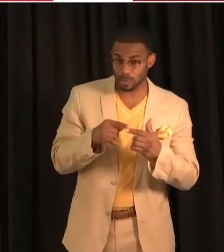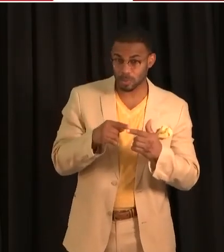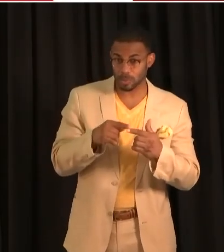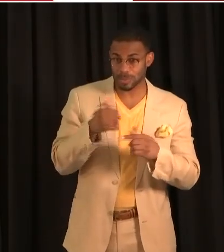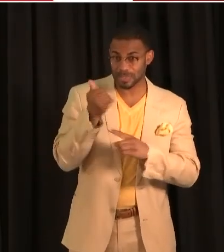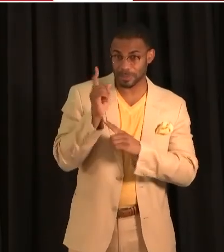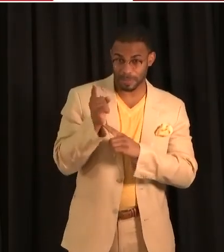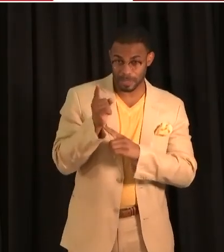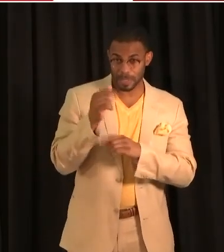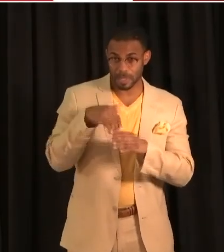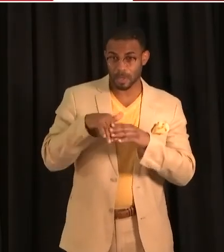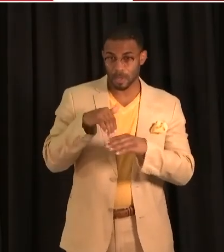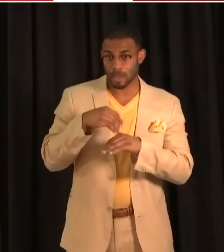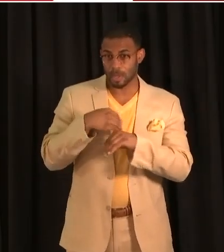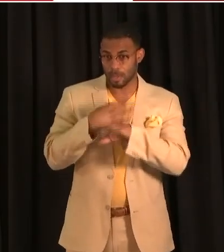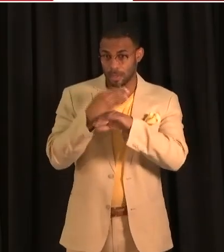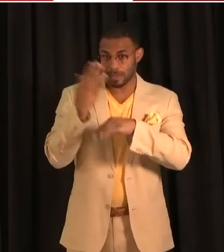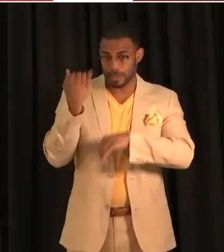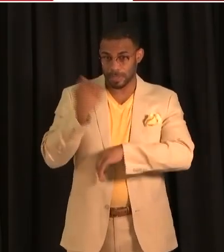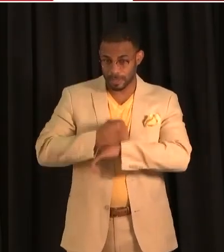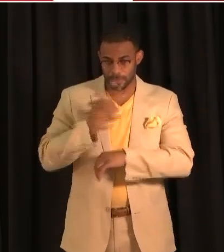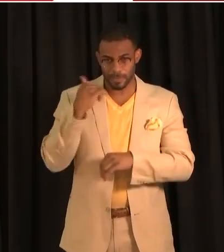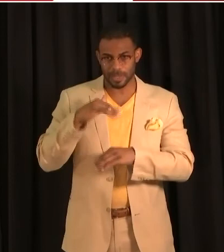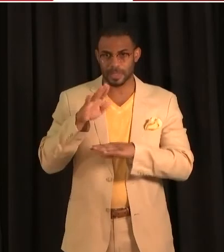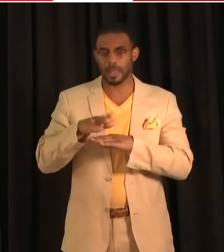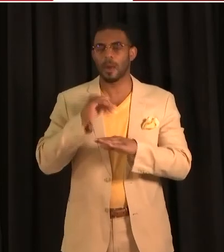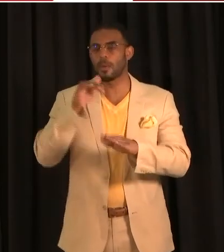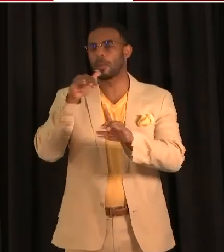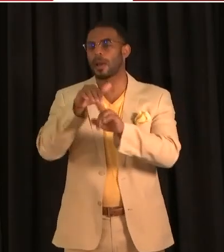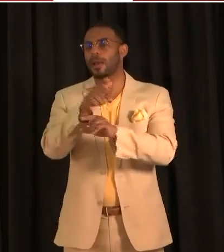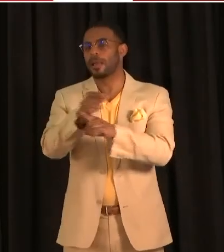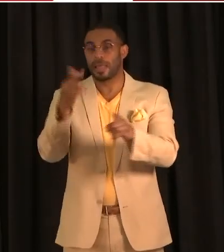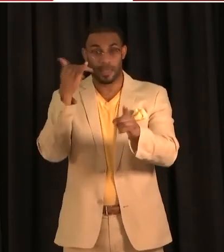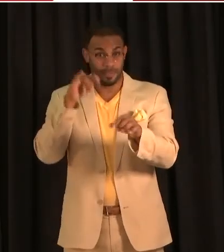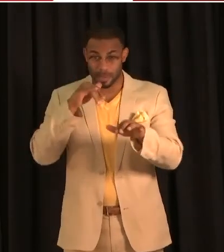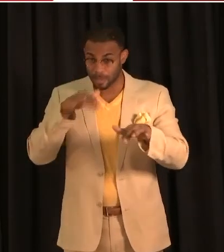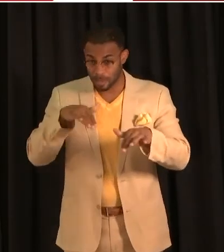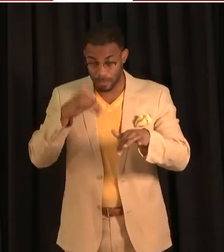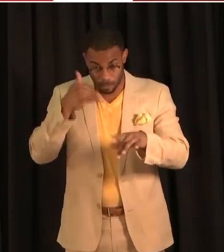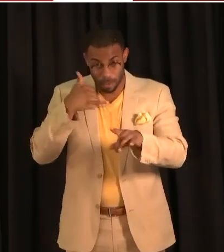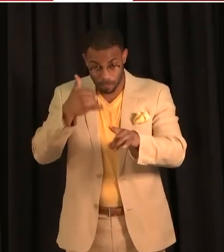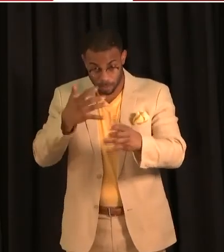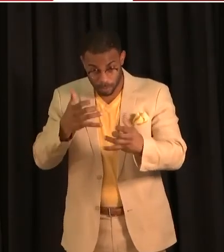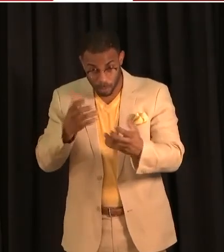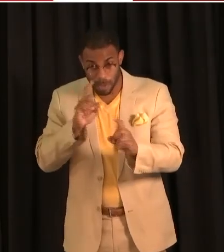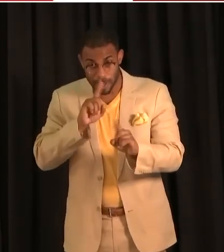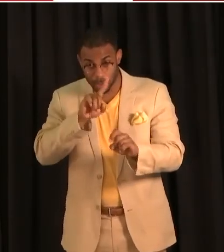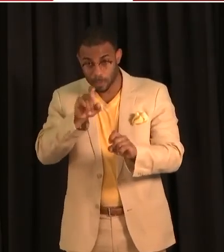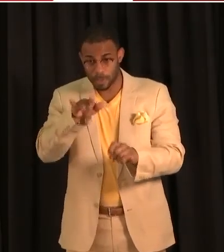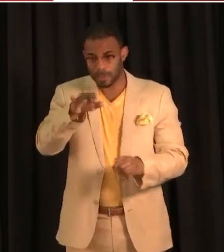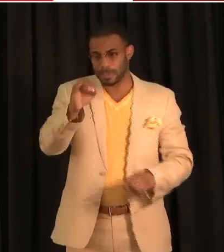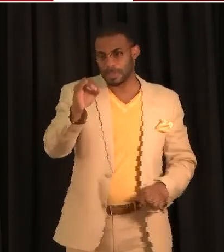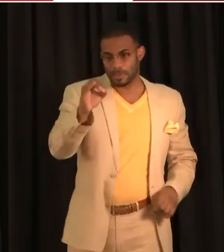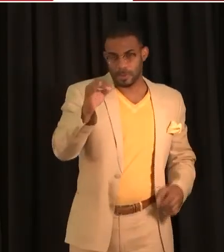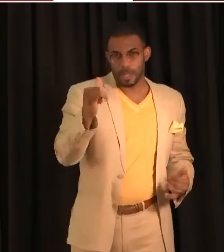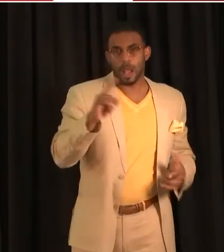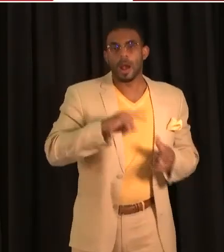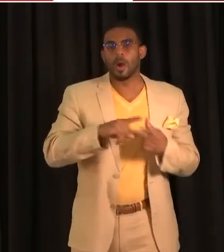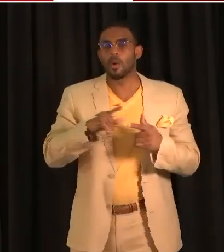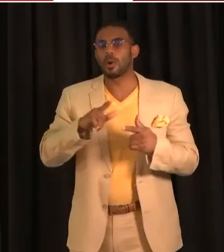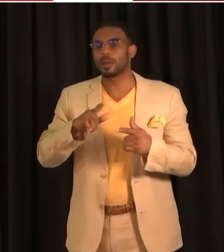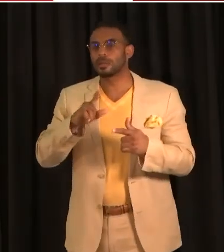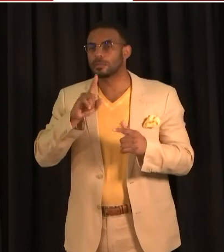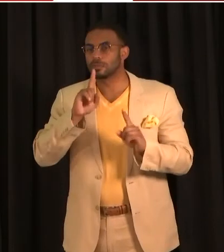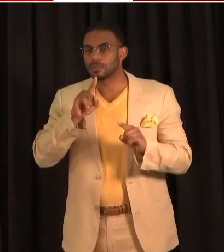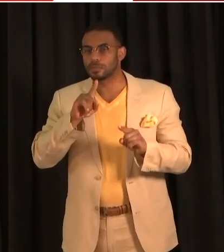close to 10 minutes until our call ends for this evening. So I want to remind everyone, if you're on the phone and you want to ask a question, you can press 0 now,